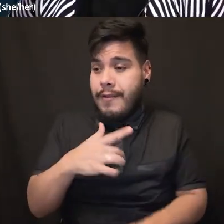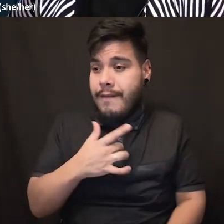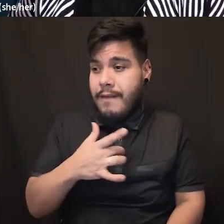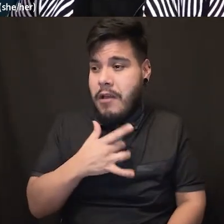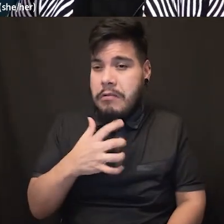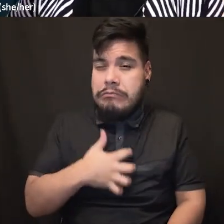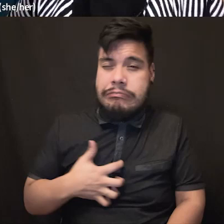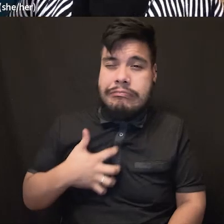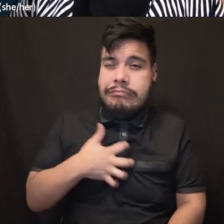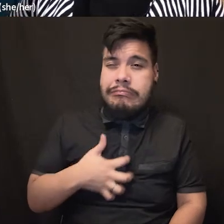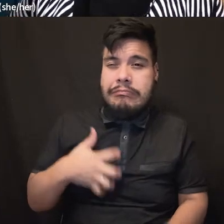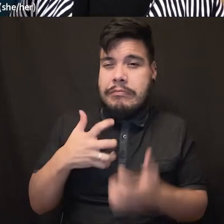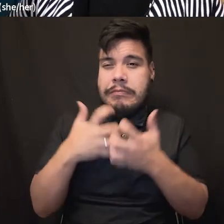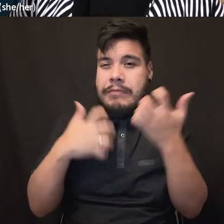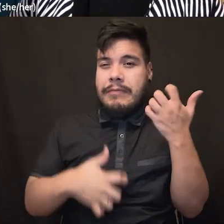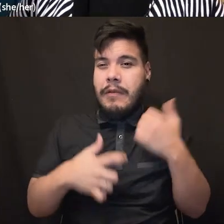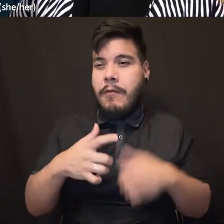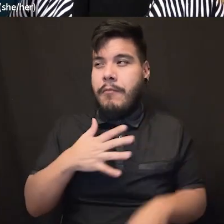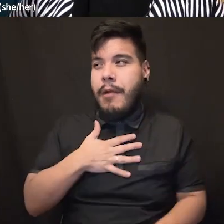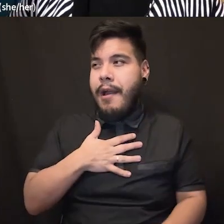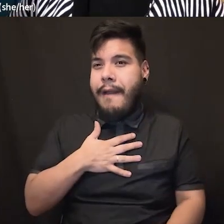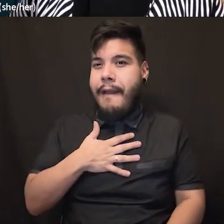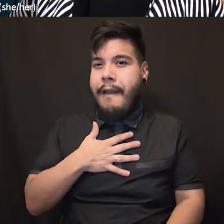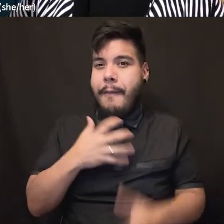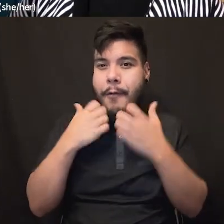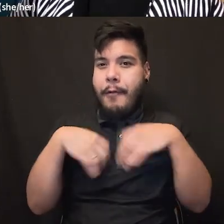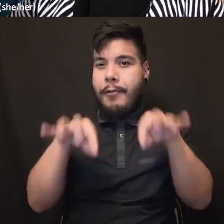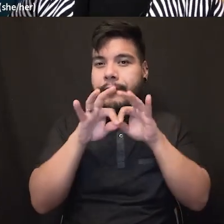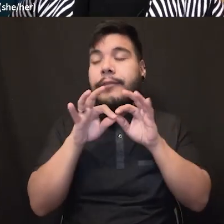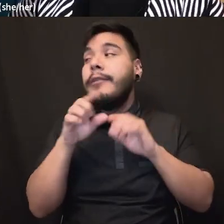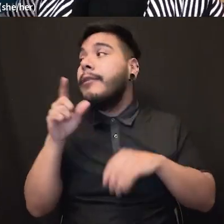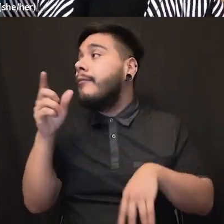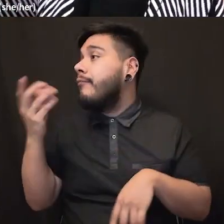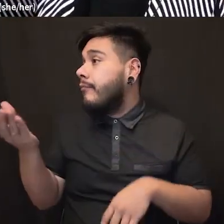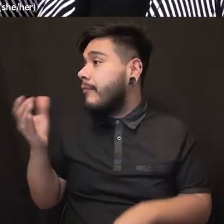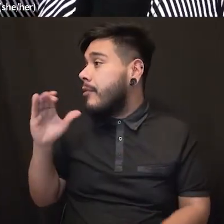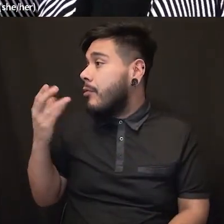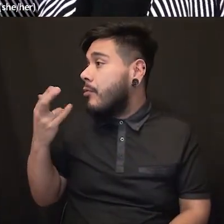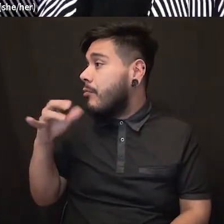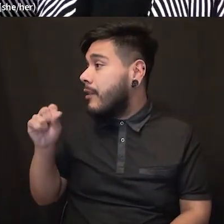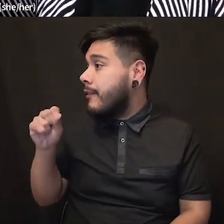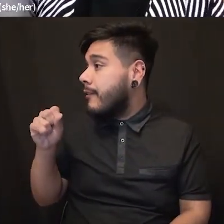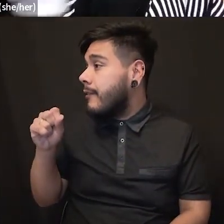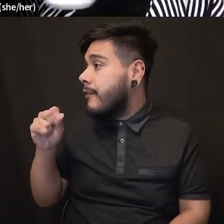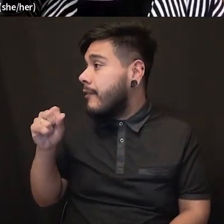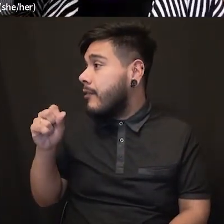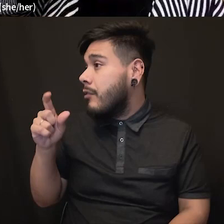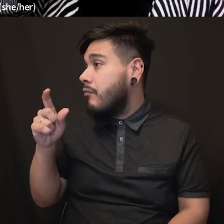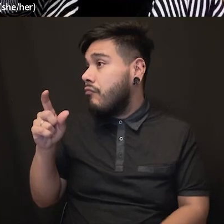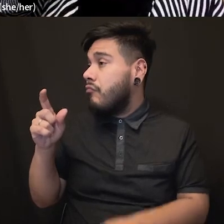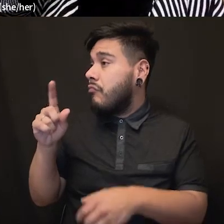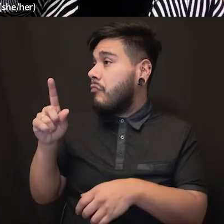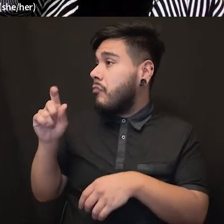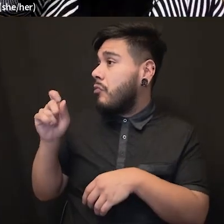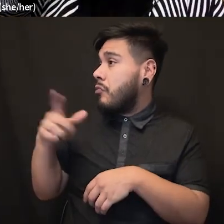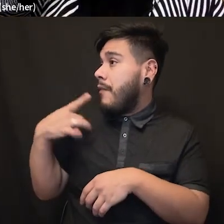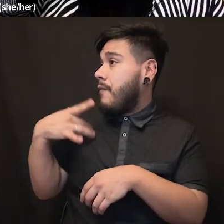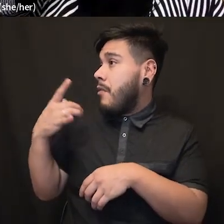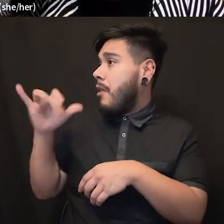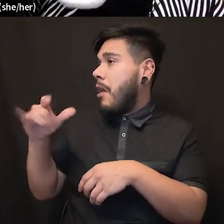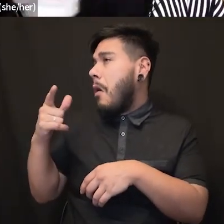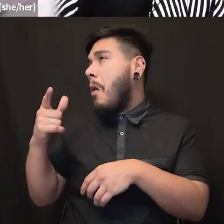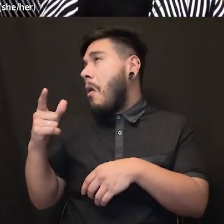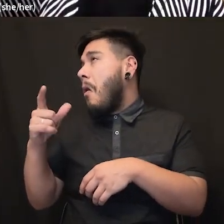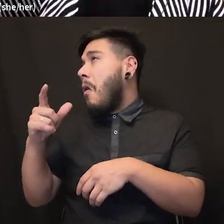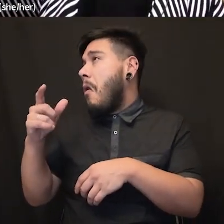in that way. Chris, have you ever had to take a job that you, from where you are now, that you're like, I shouldn't